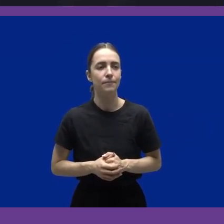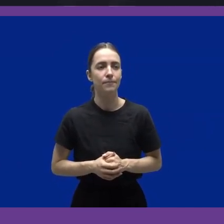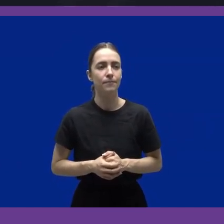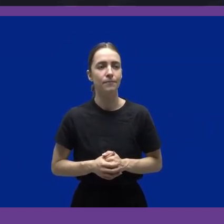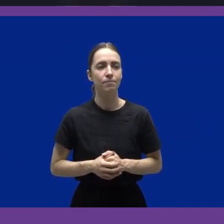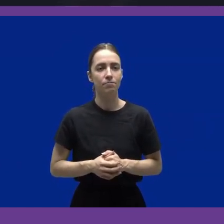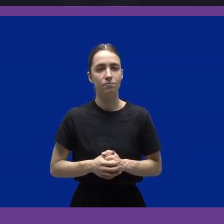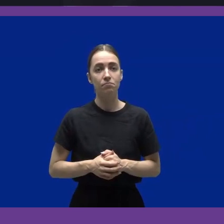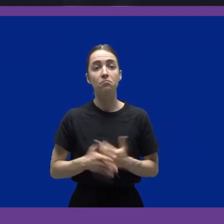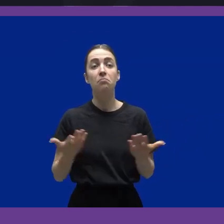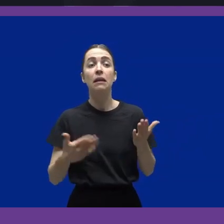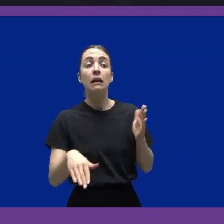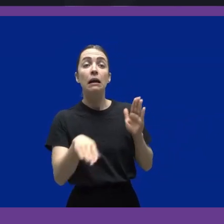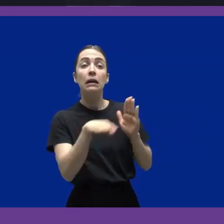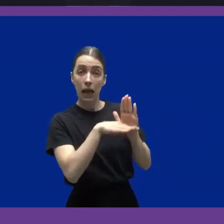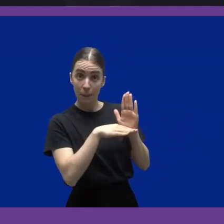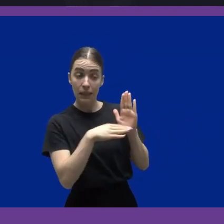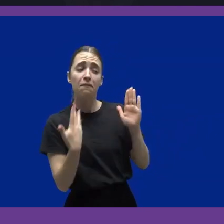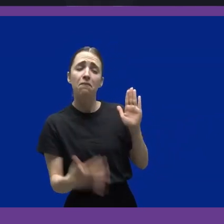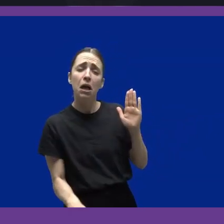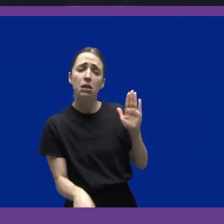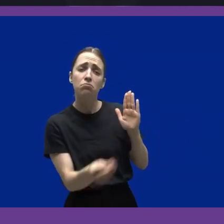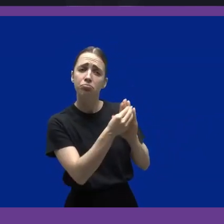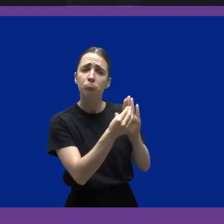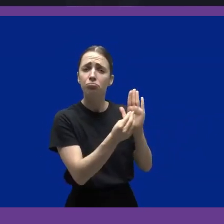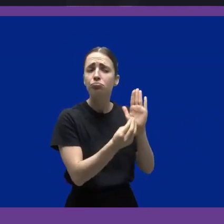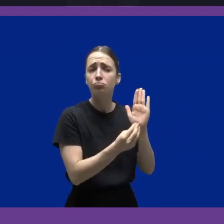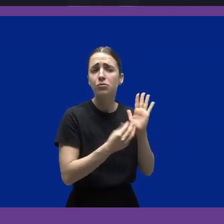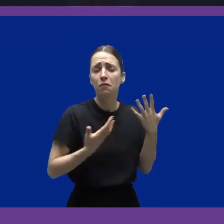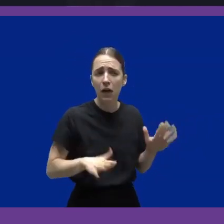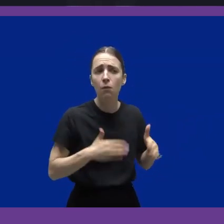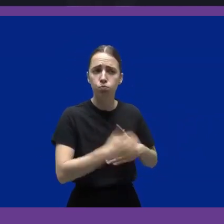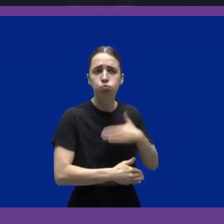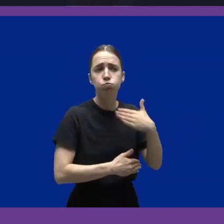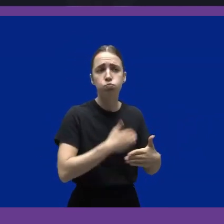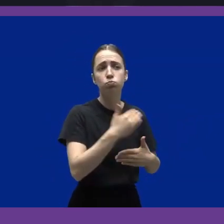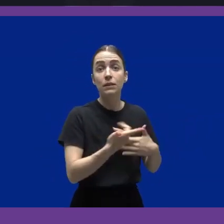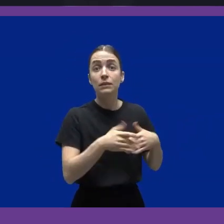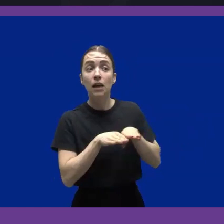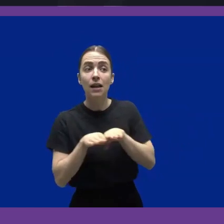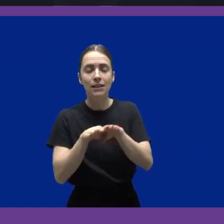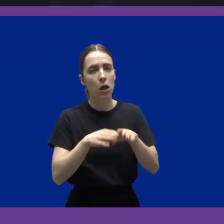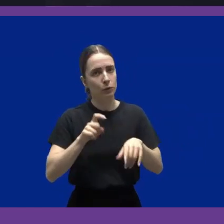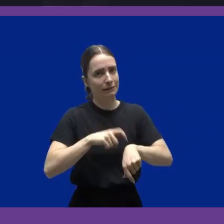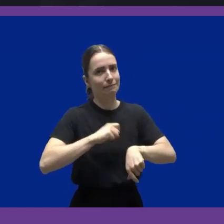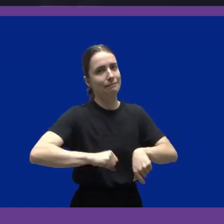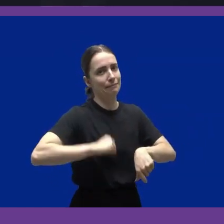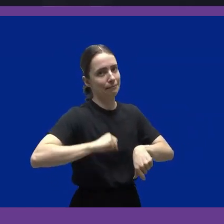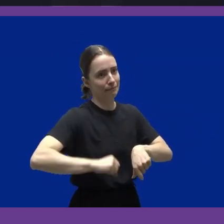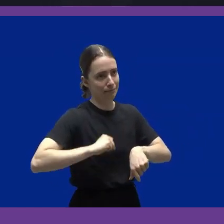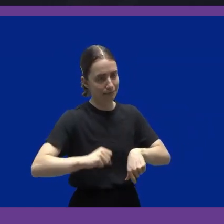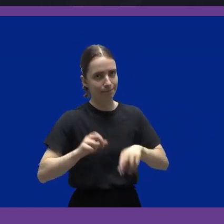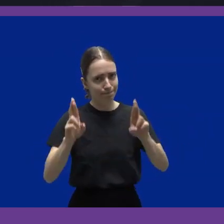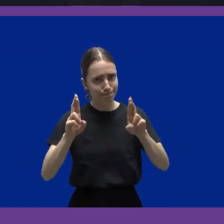the harmonized standards as soon as possible in place, which is what the national standards bodies and the European standards organizations